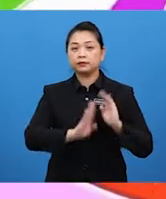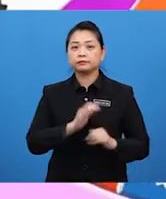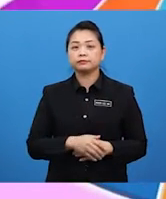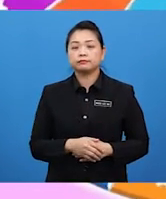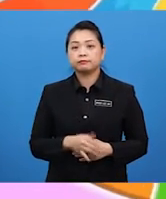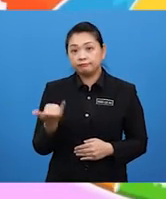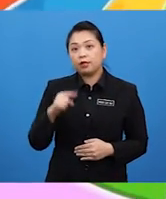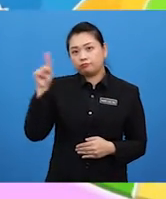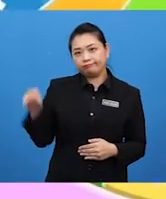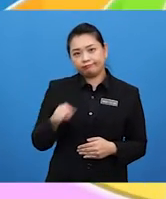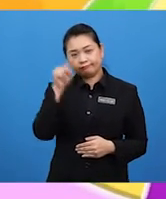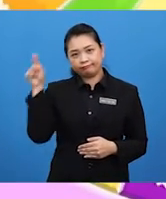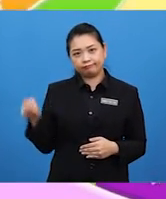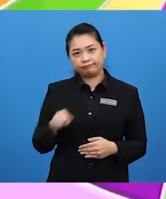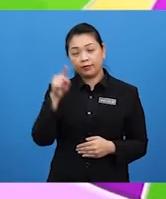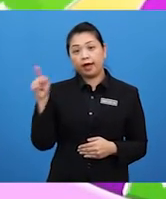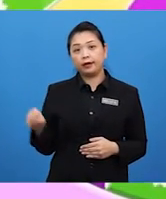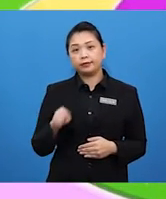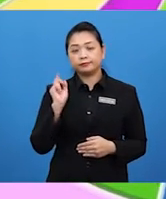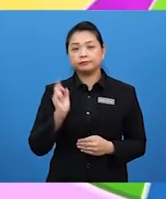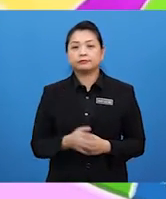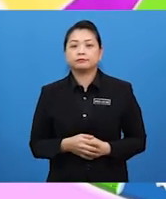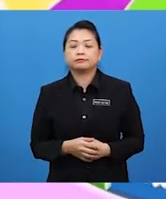Let's spin the wheel one more time.